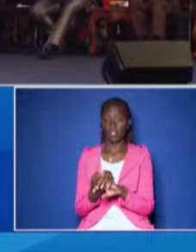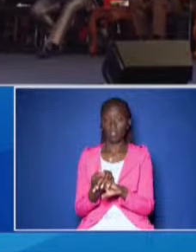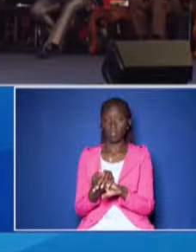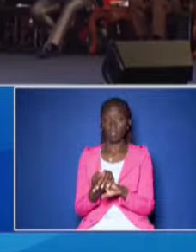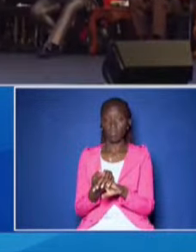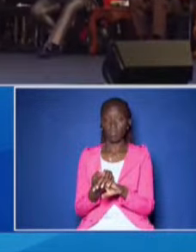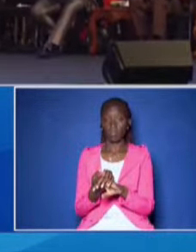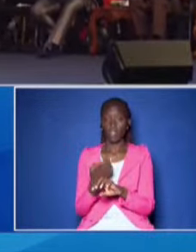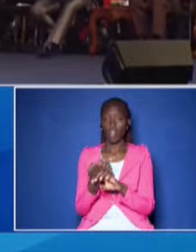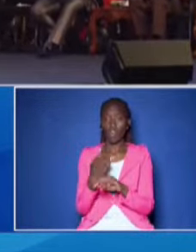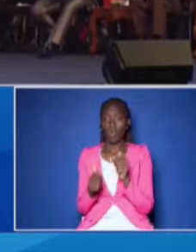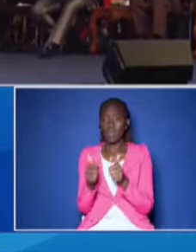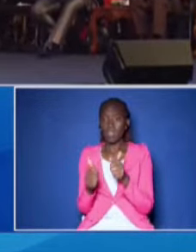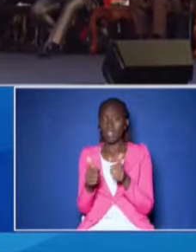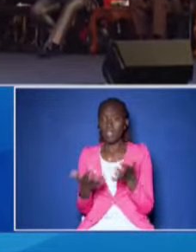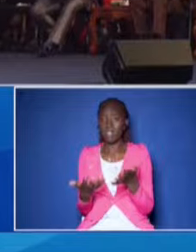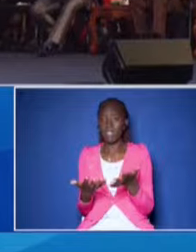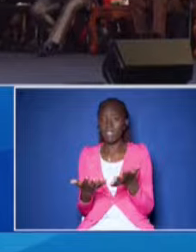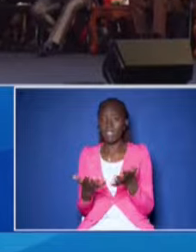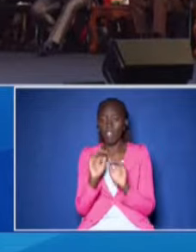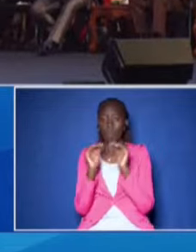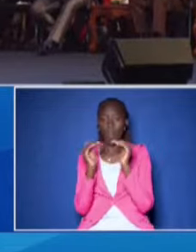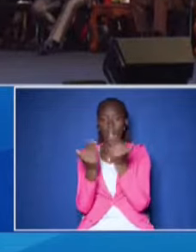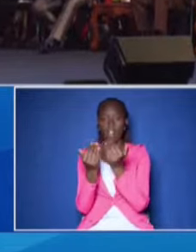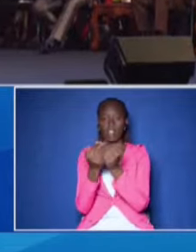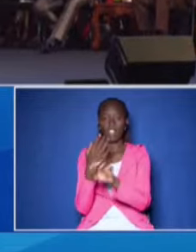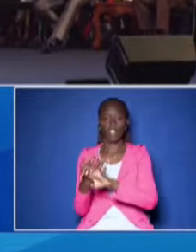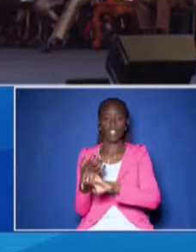rock the worldly